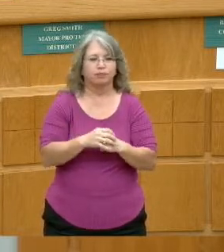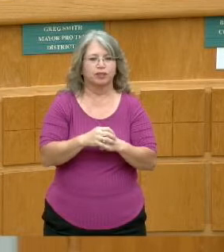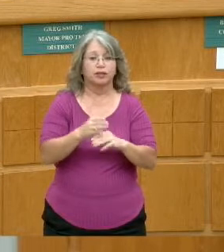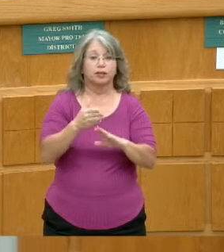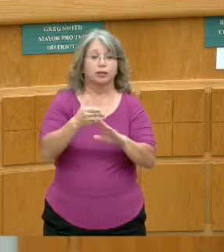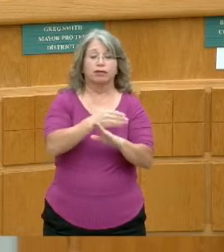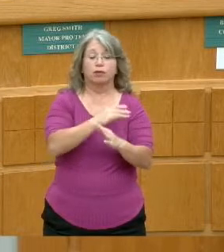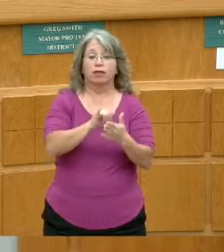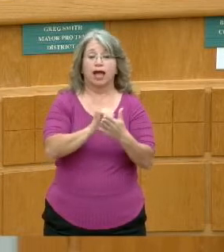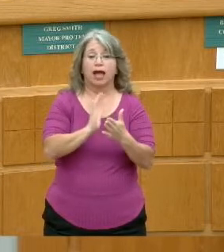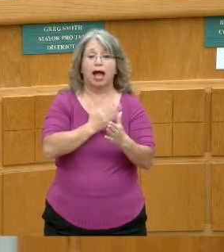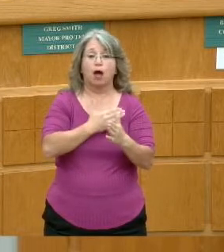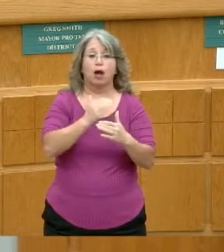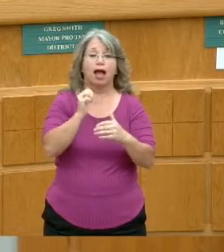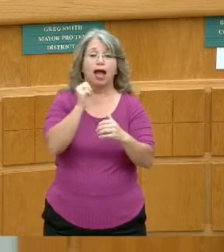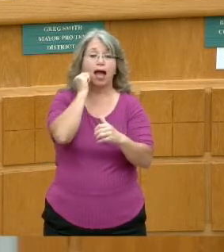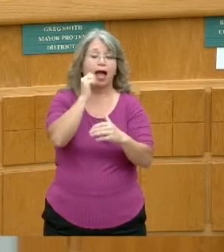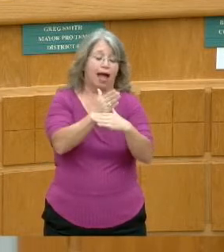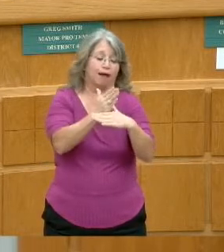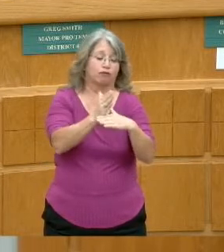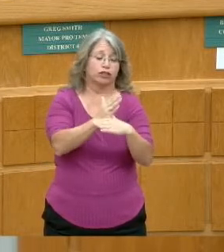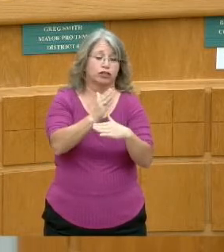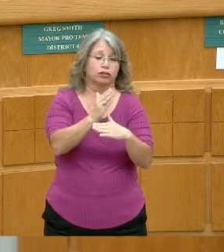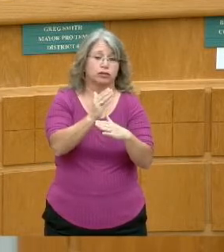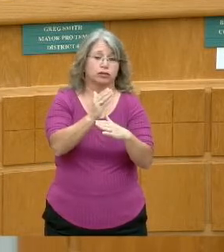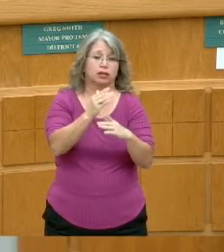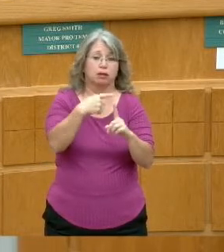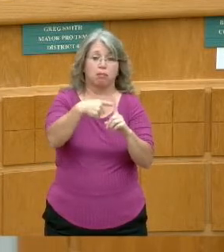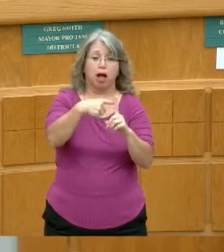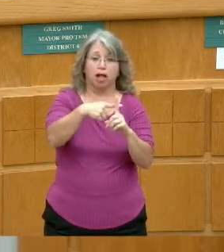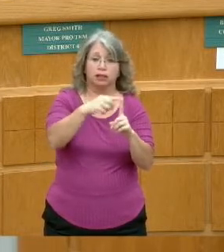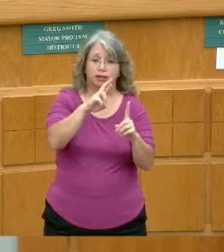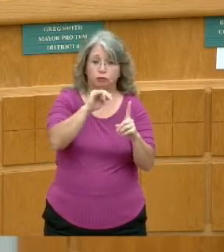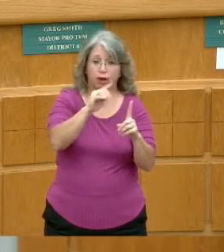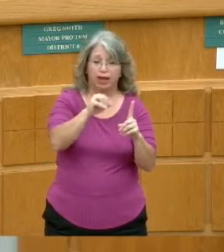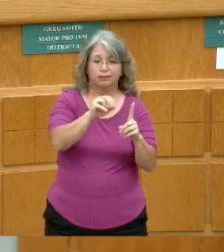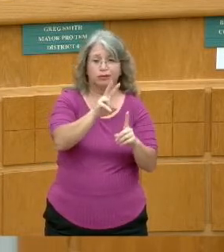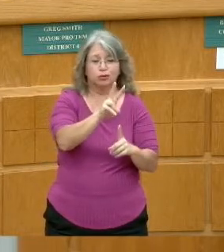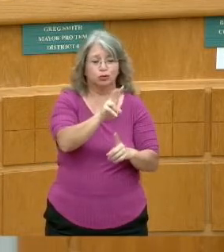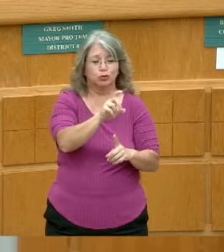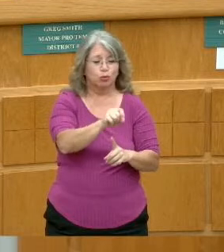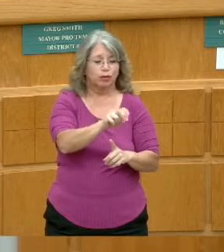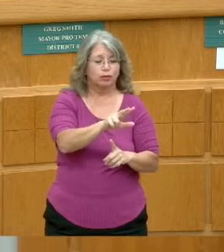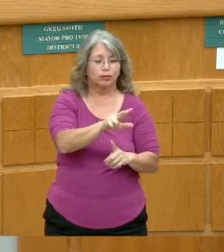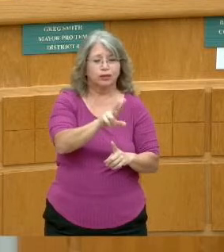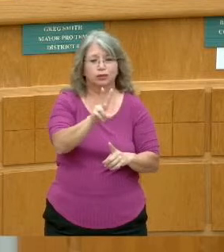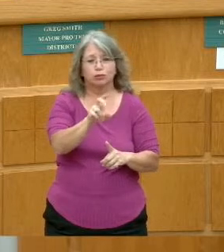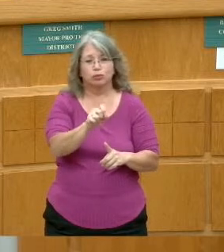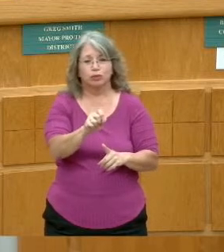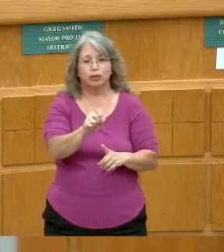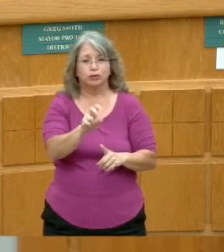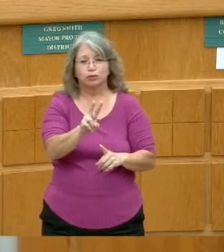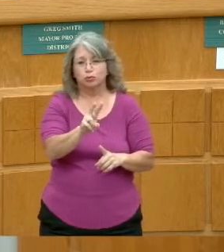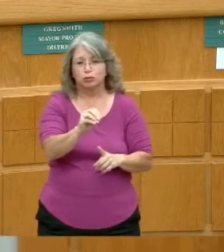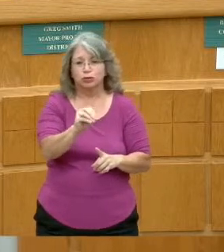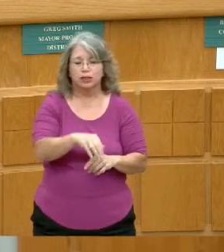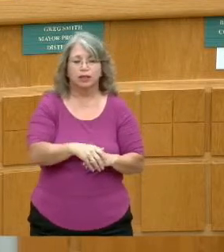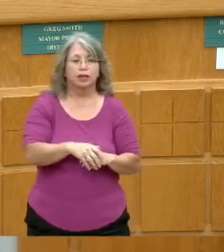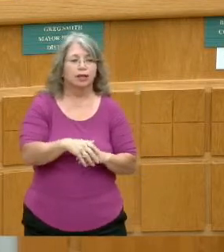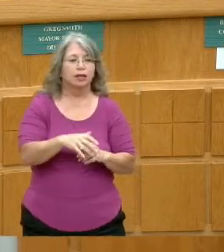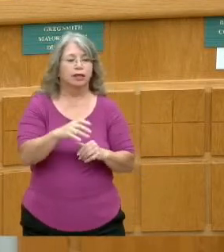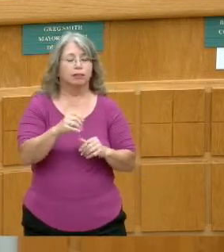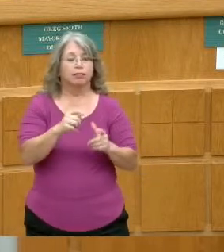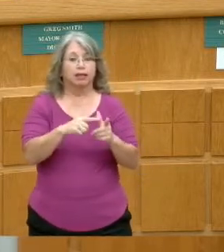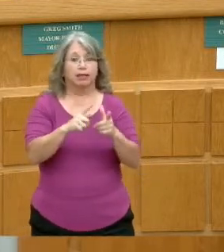positive rate was between 1.3 and 2.2%. Following the outbreak, and it's dropped down to a new